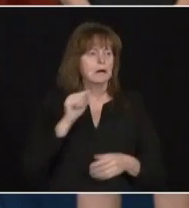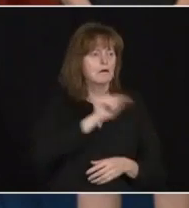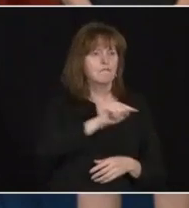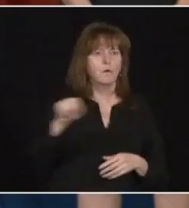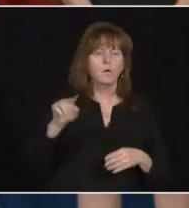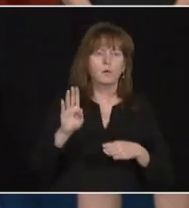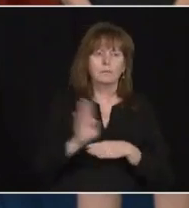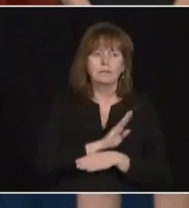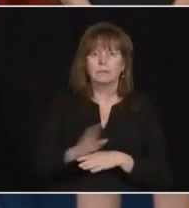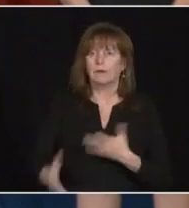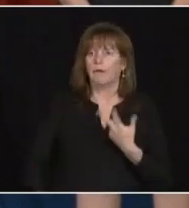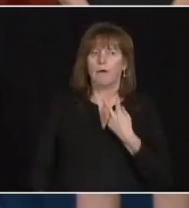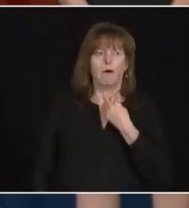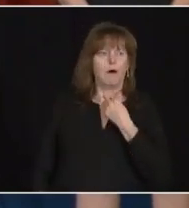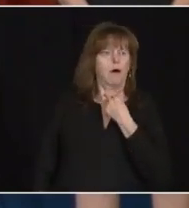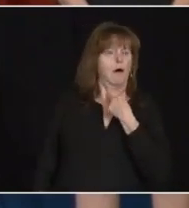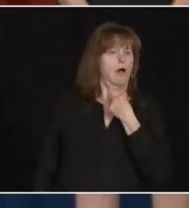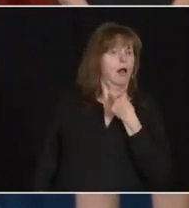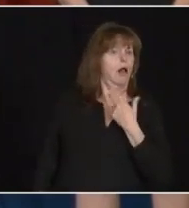already notice.